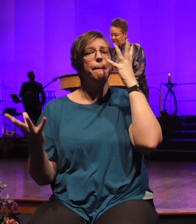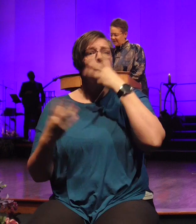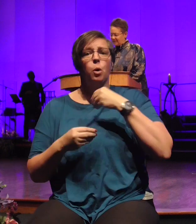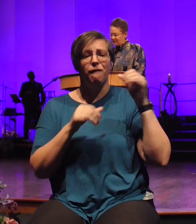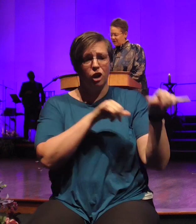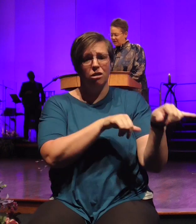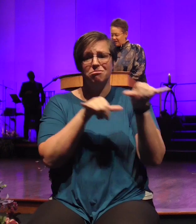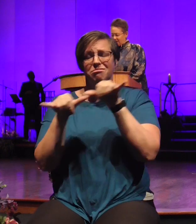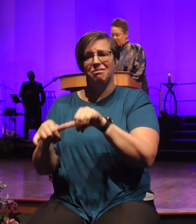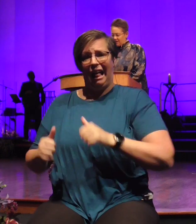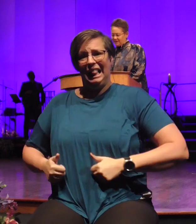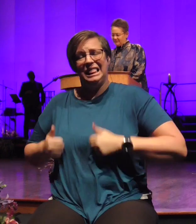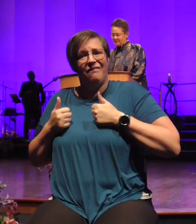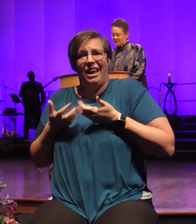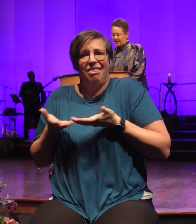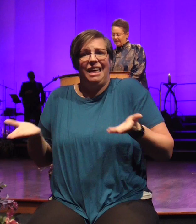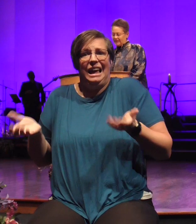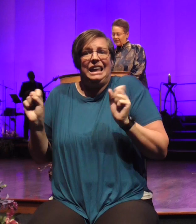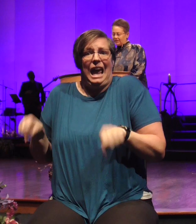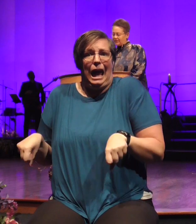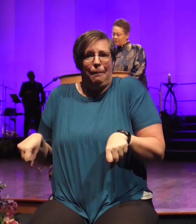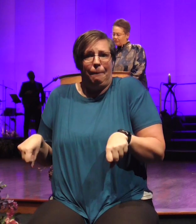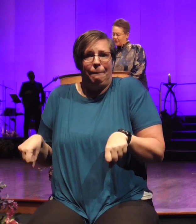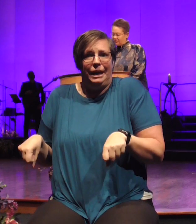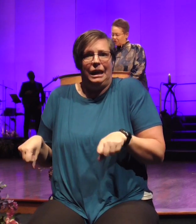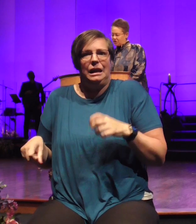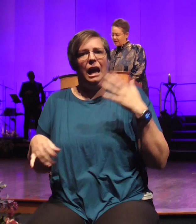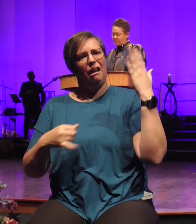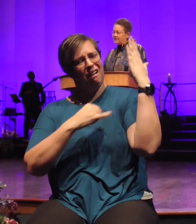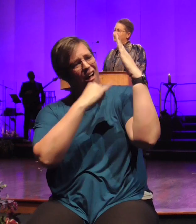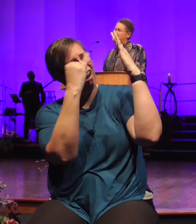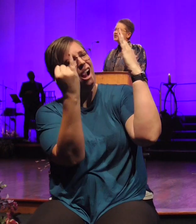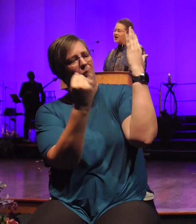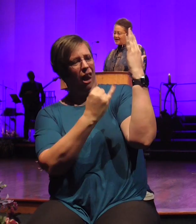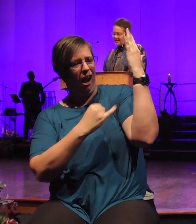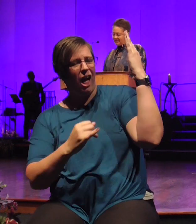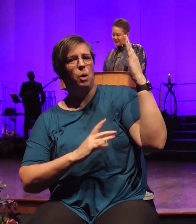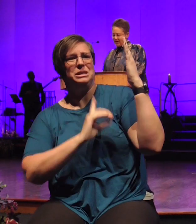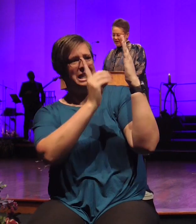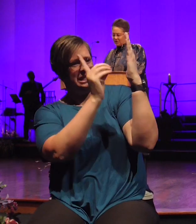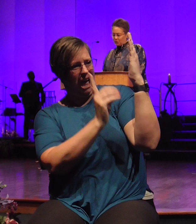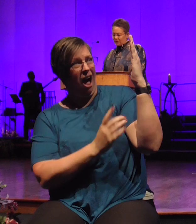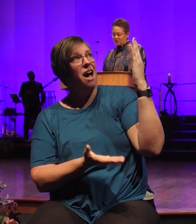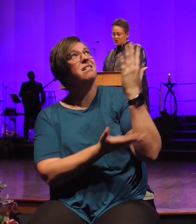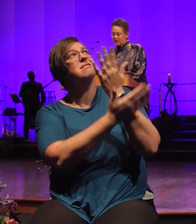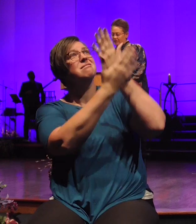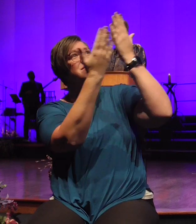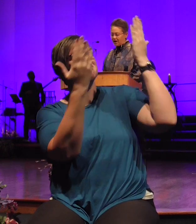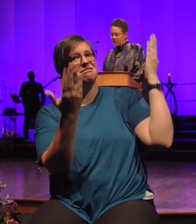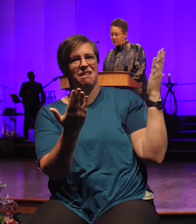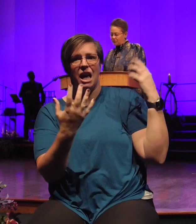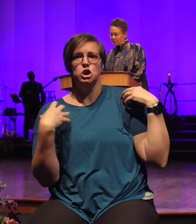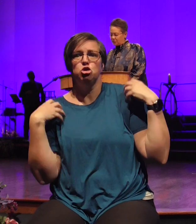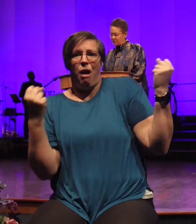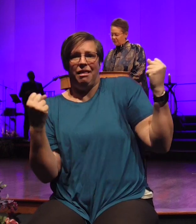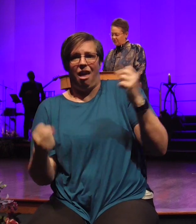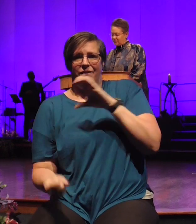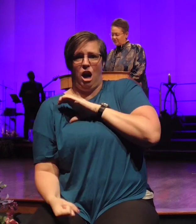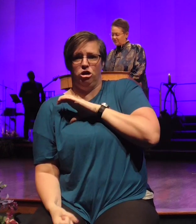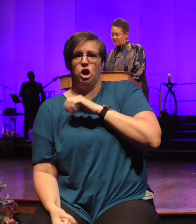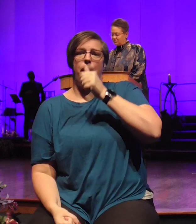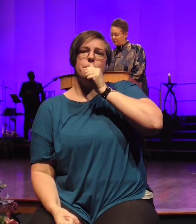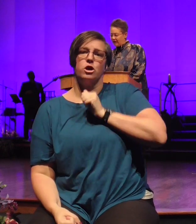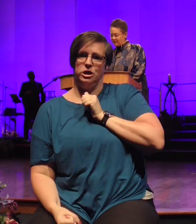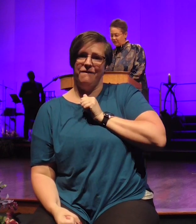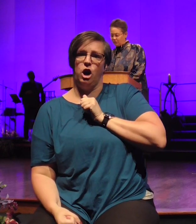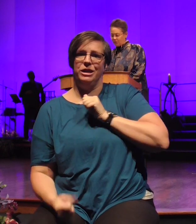beautiful as a living thing can be. In the calligraphy of its shape against the sky is written strength of character and